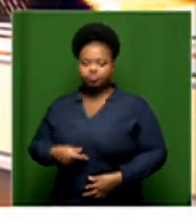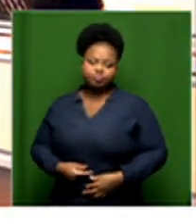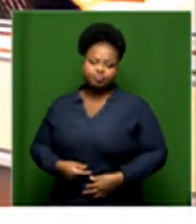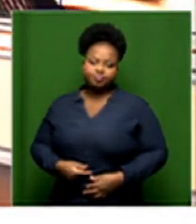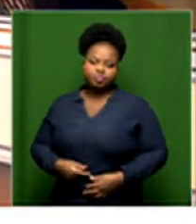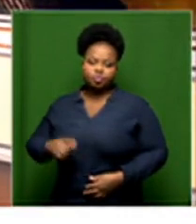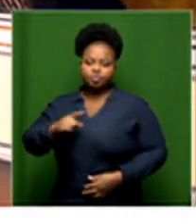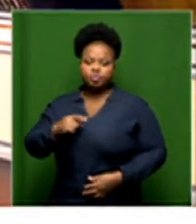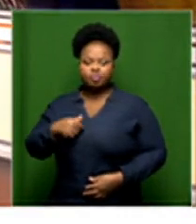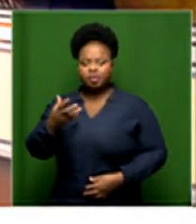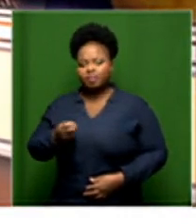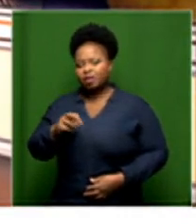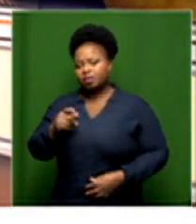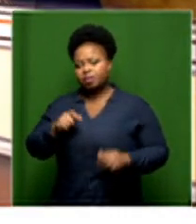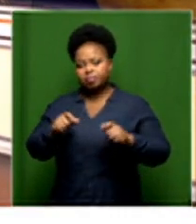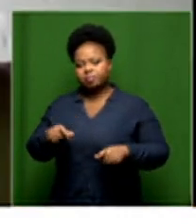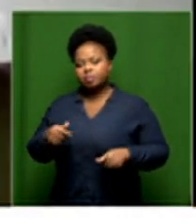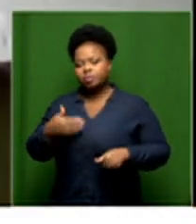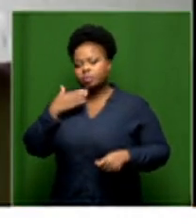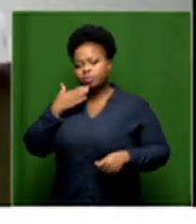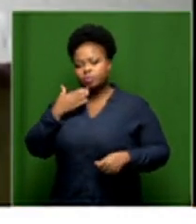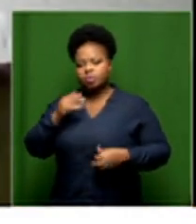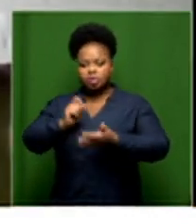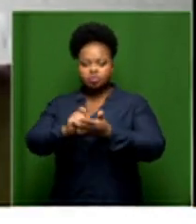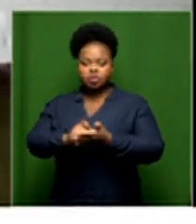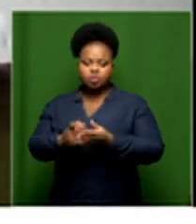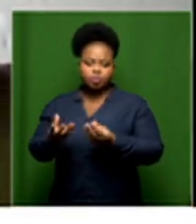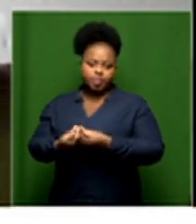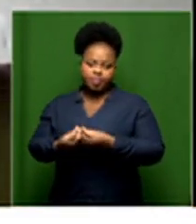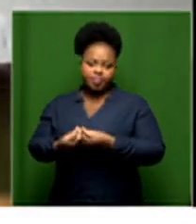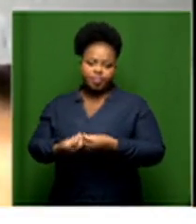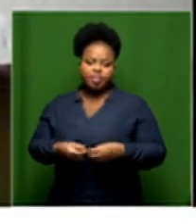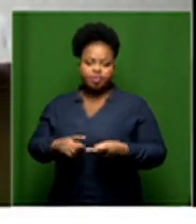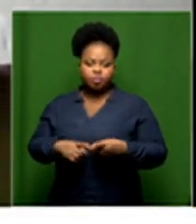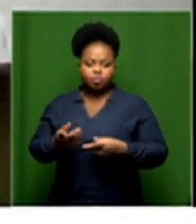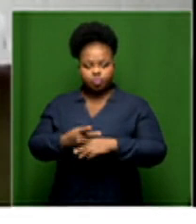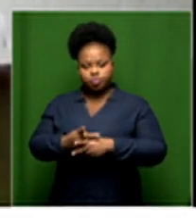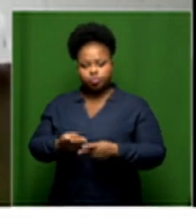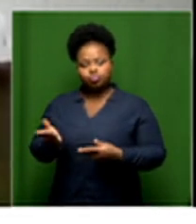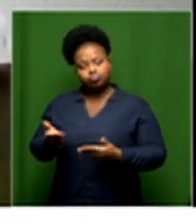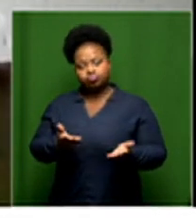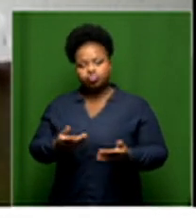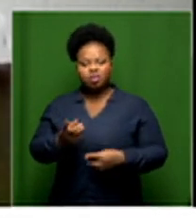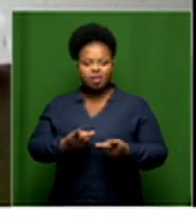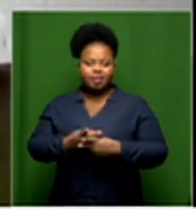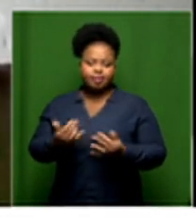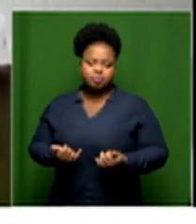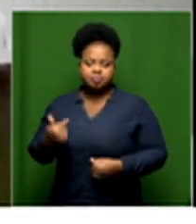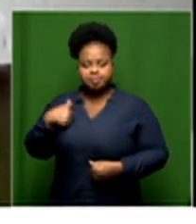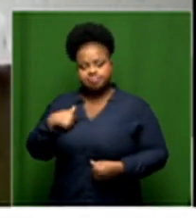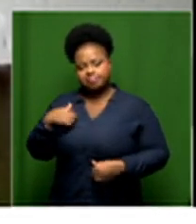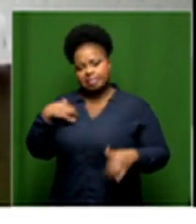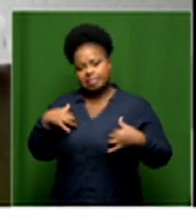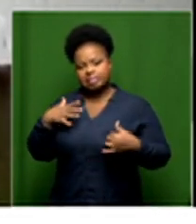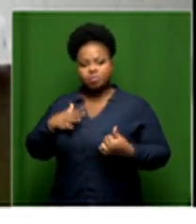because I have a couple of people that I'm writing for, and I have a couple of people that I'm producing for. So I'm looking forward to